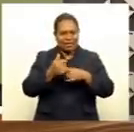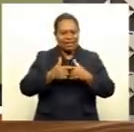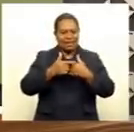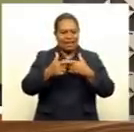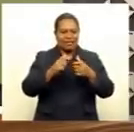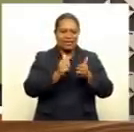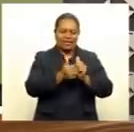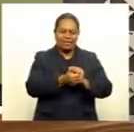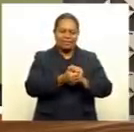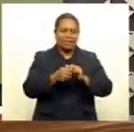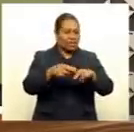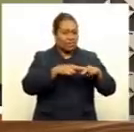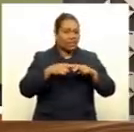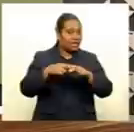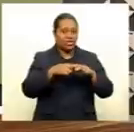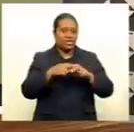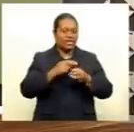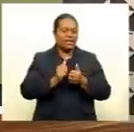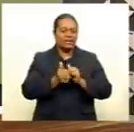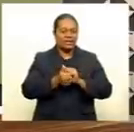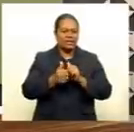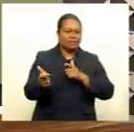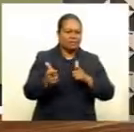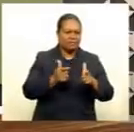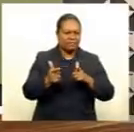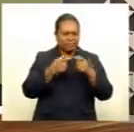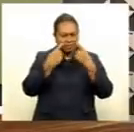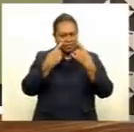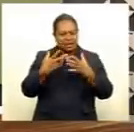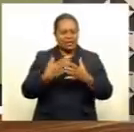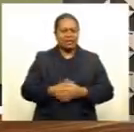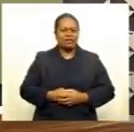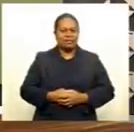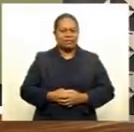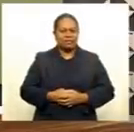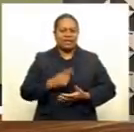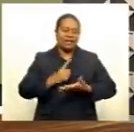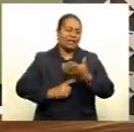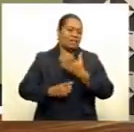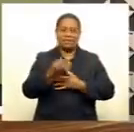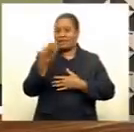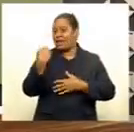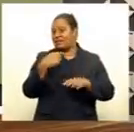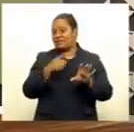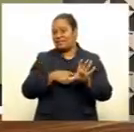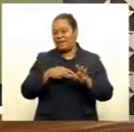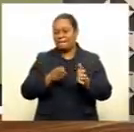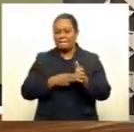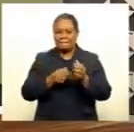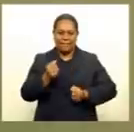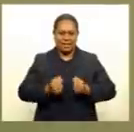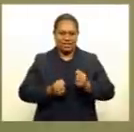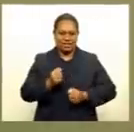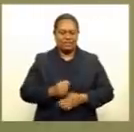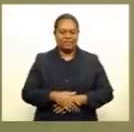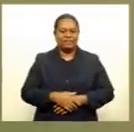Fiji Sevens side played outside of Fiji was at the Los Angeles Sevens in March of last year. Aquila Dama